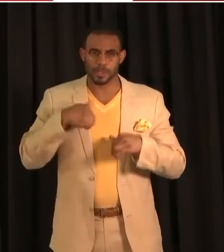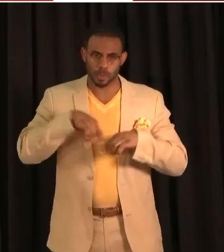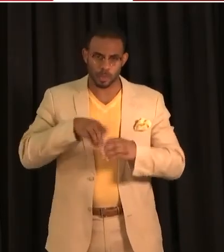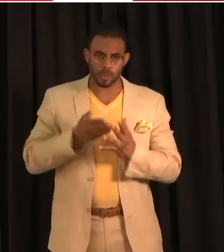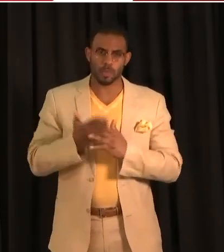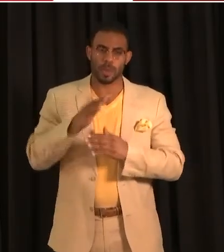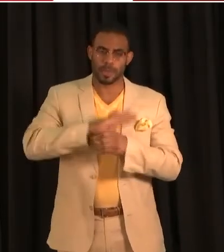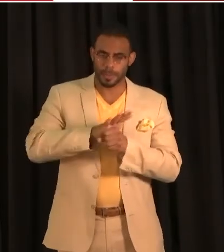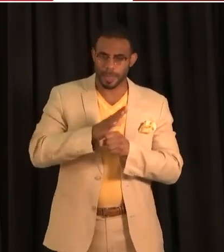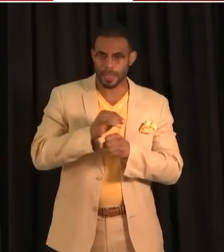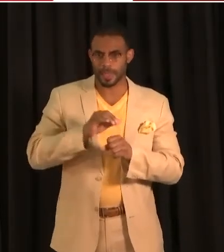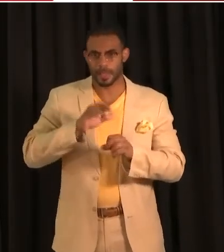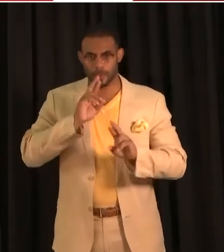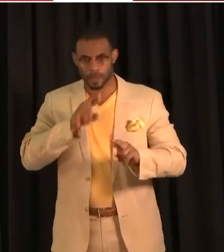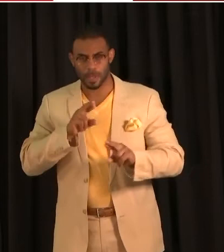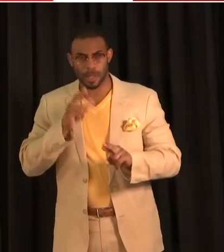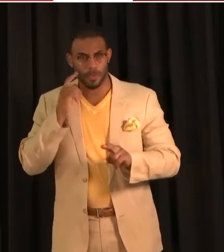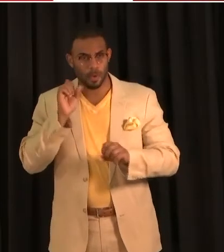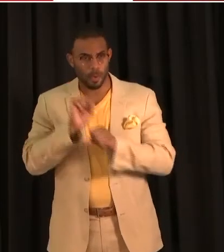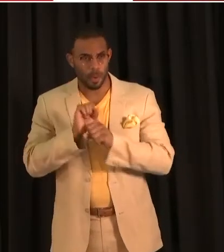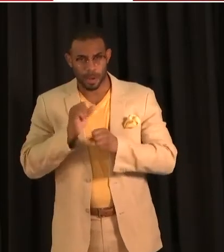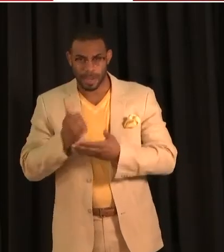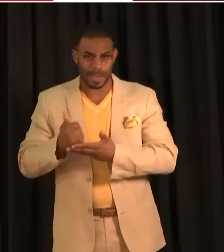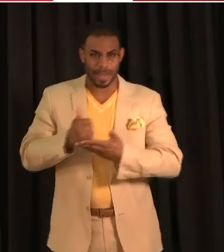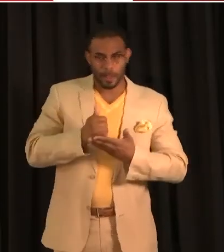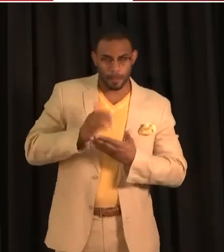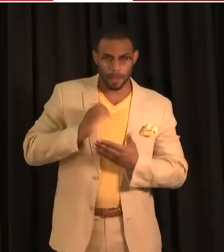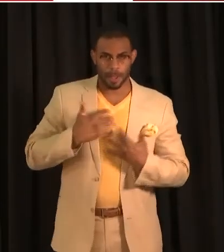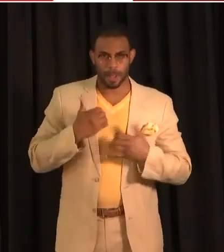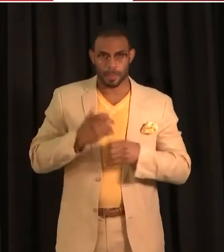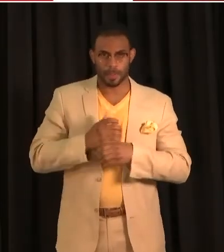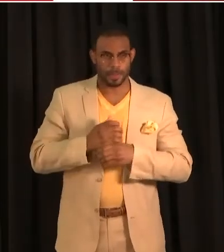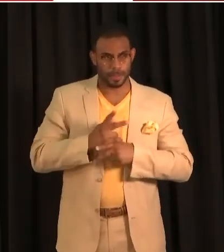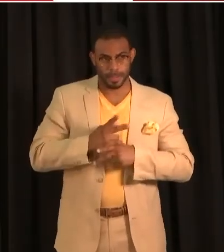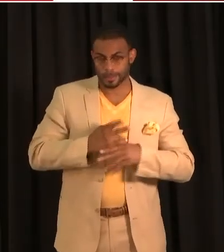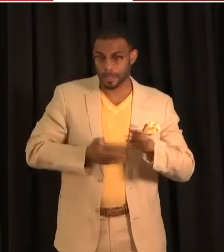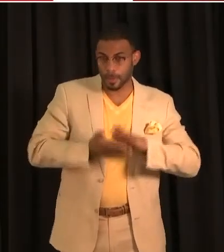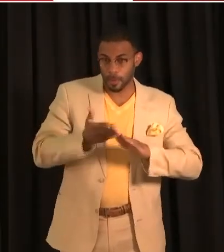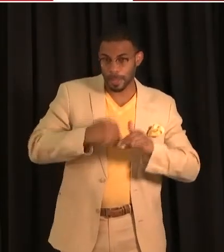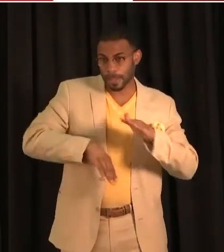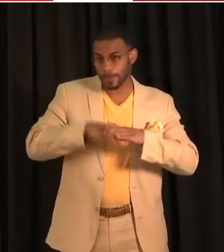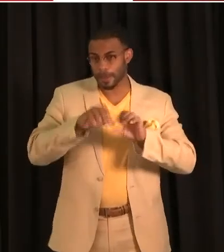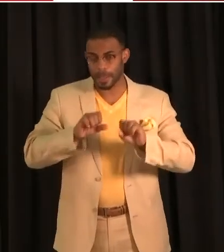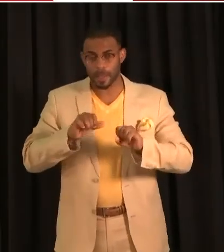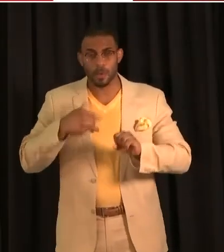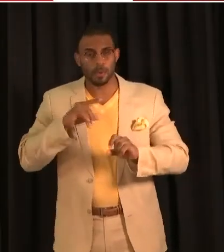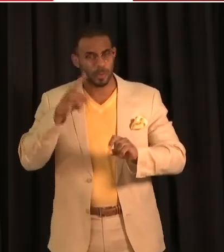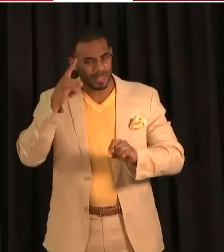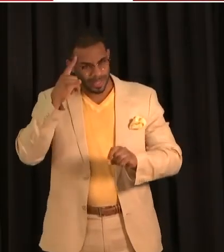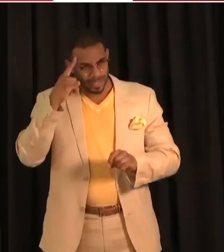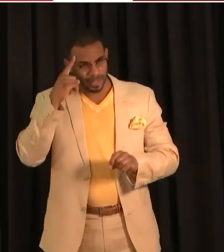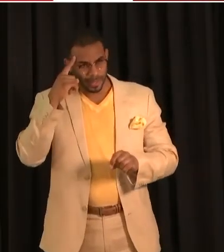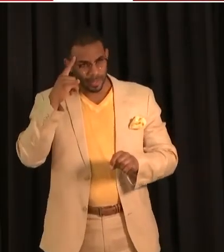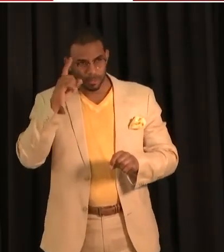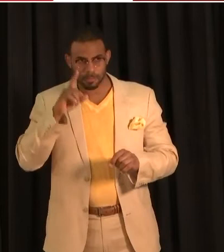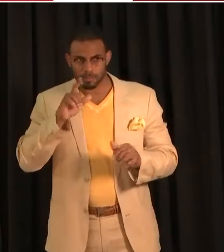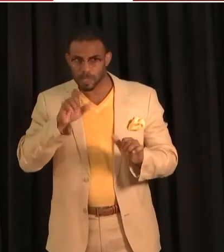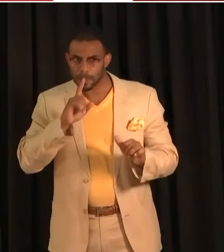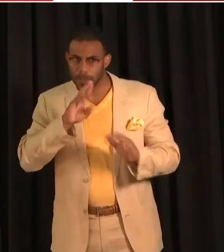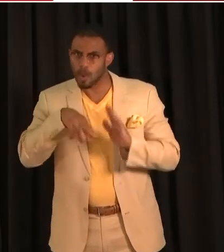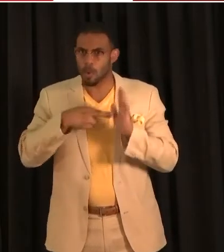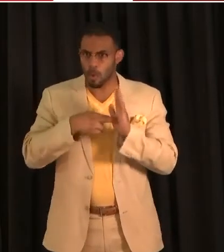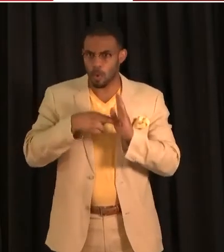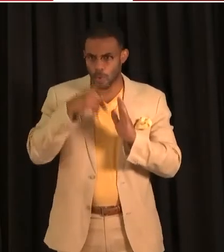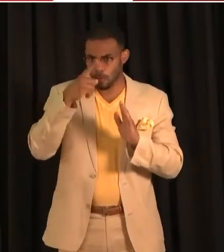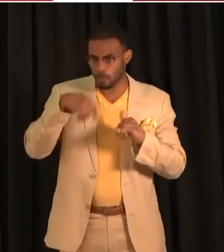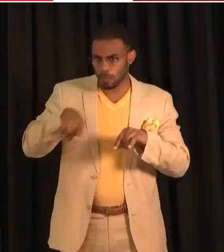response, from flexing up our care operations and our testing capacity. And we do think there